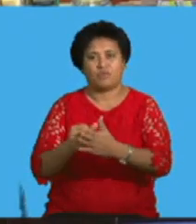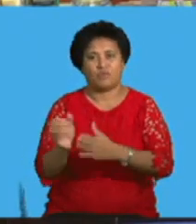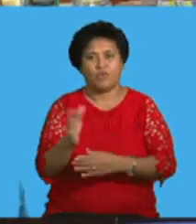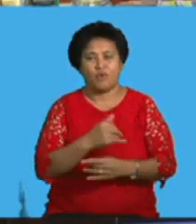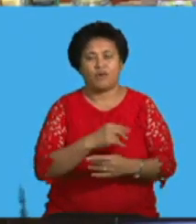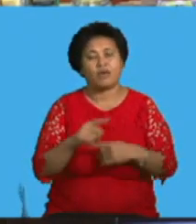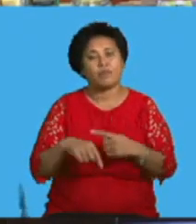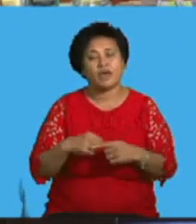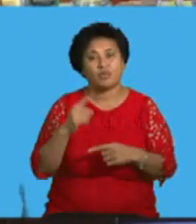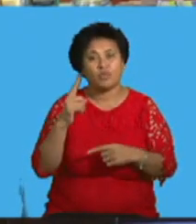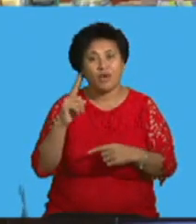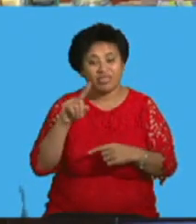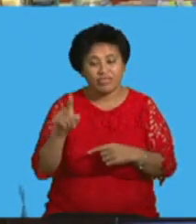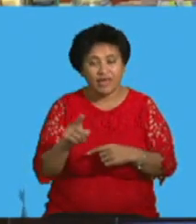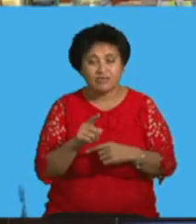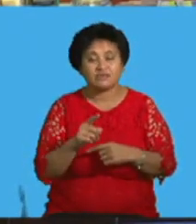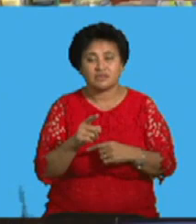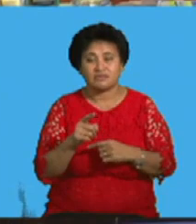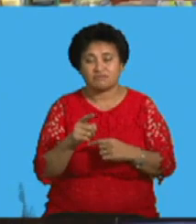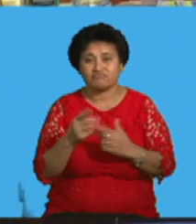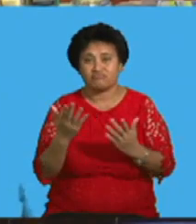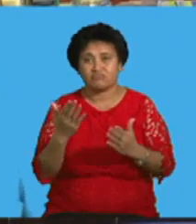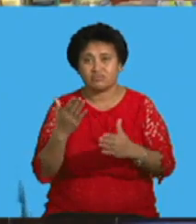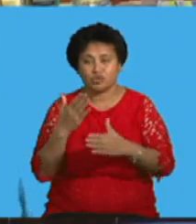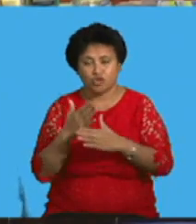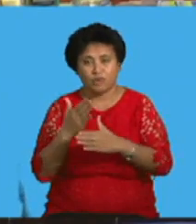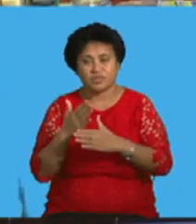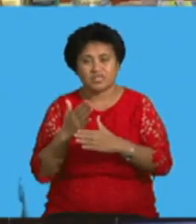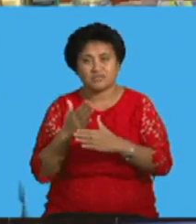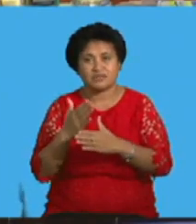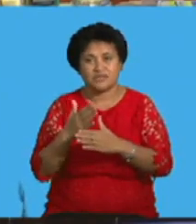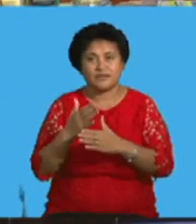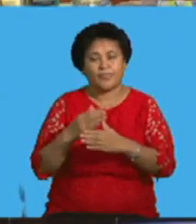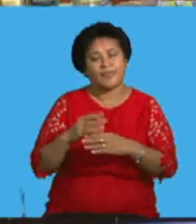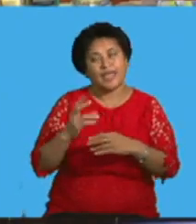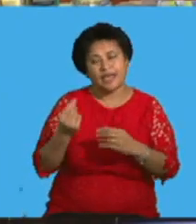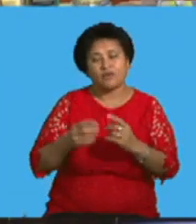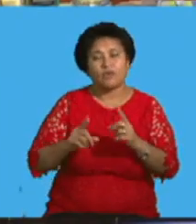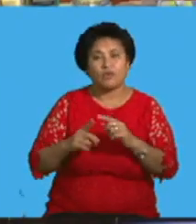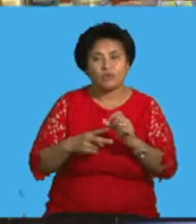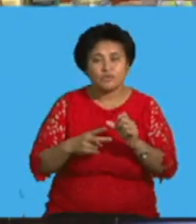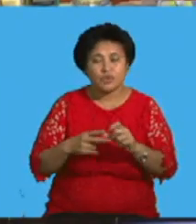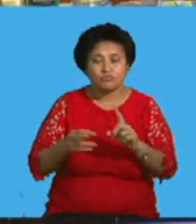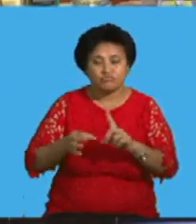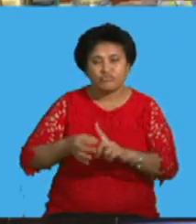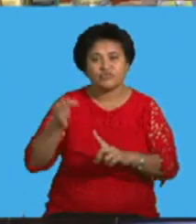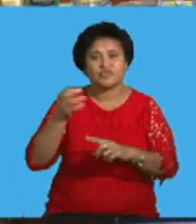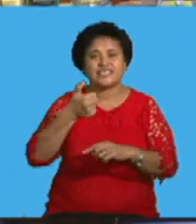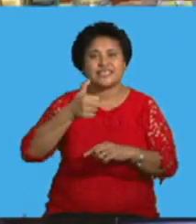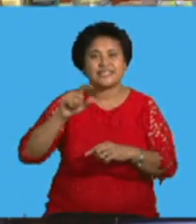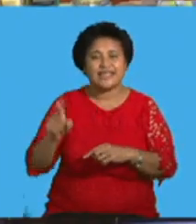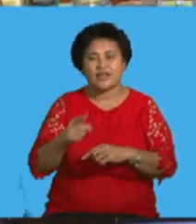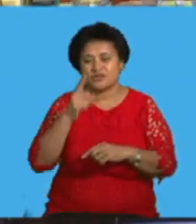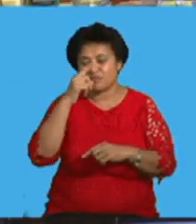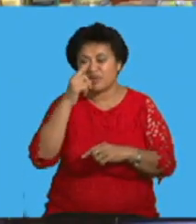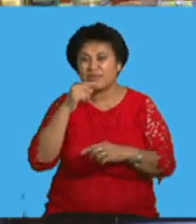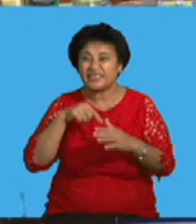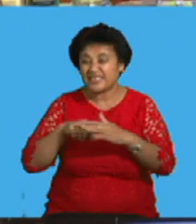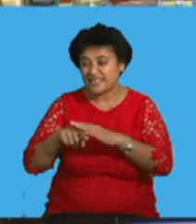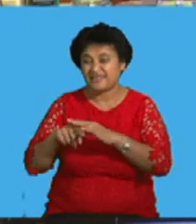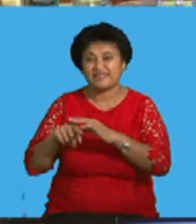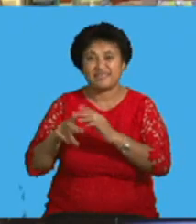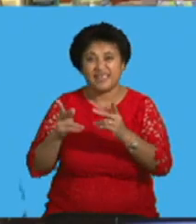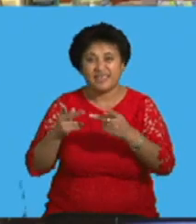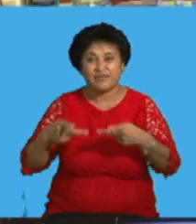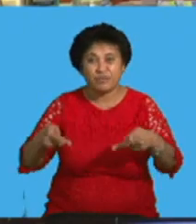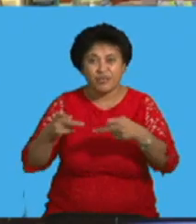1,657 jobs and improved the livelihoods of 6,000 Fijians in these provinces.